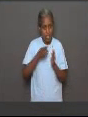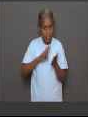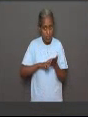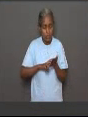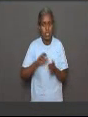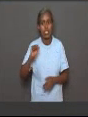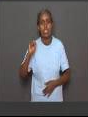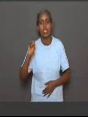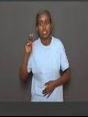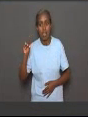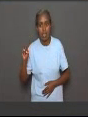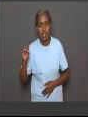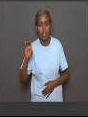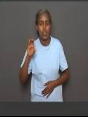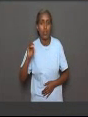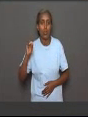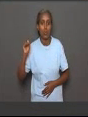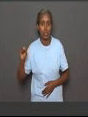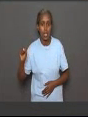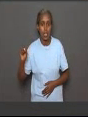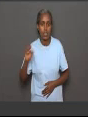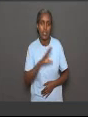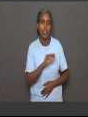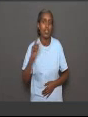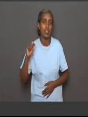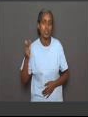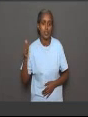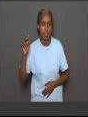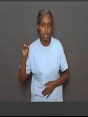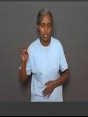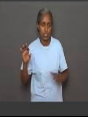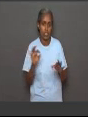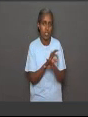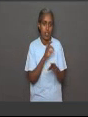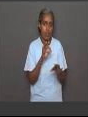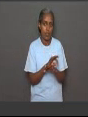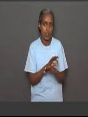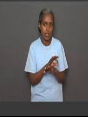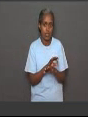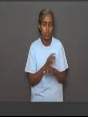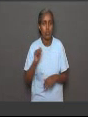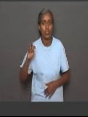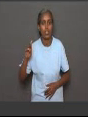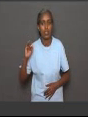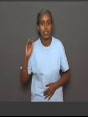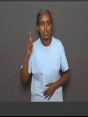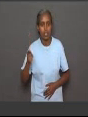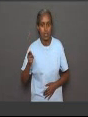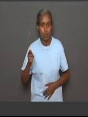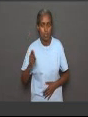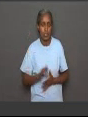Today, we have reviewed the sine, cosine, and tangent functions